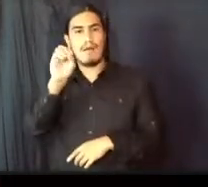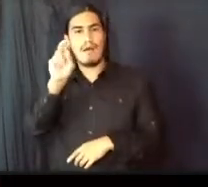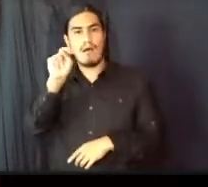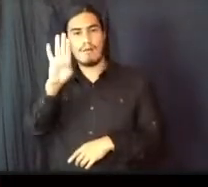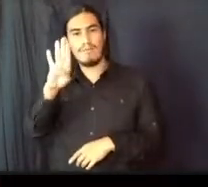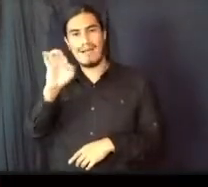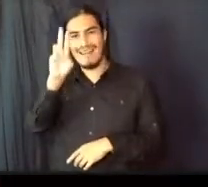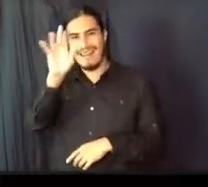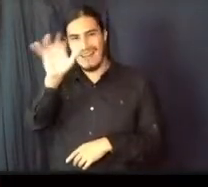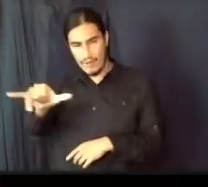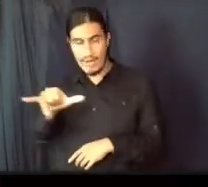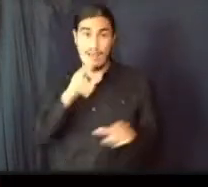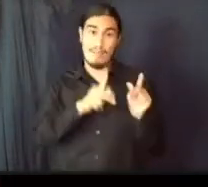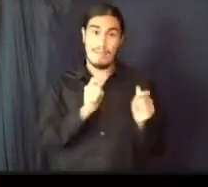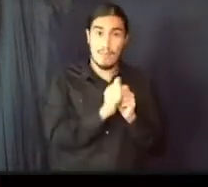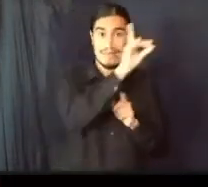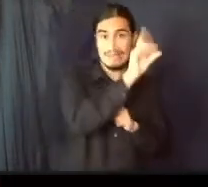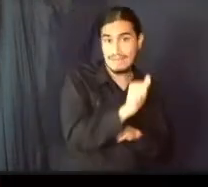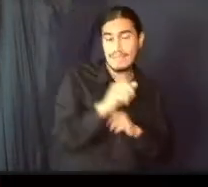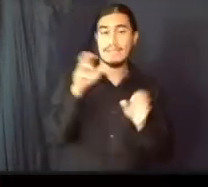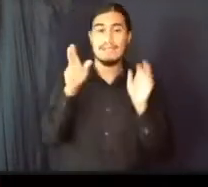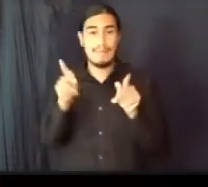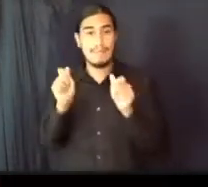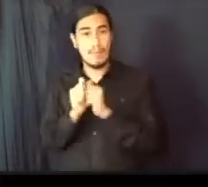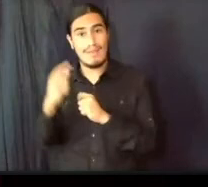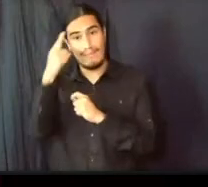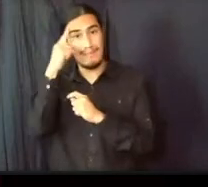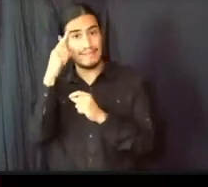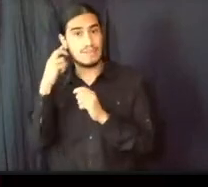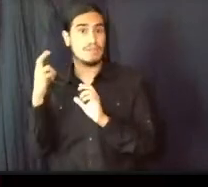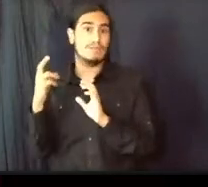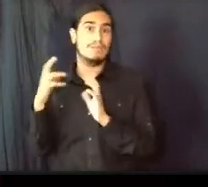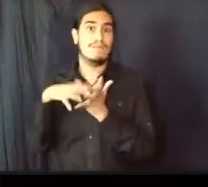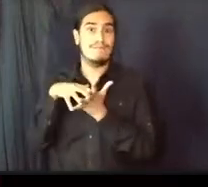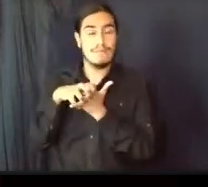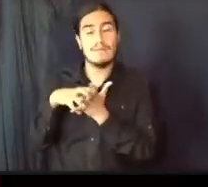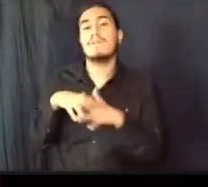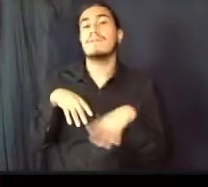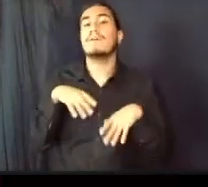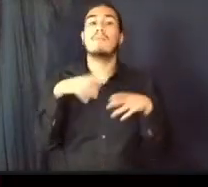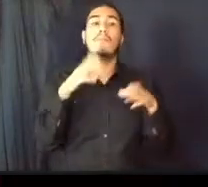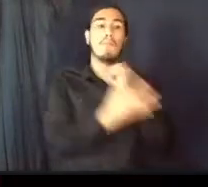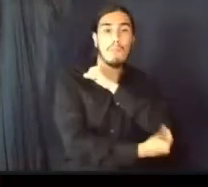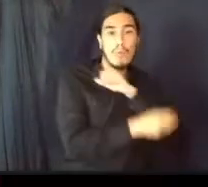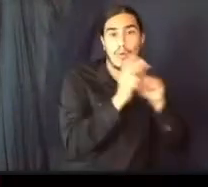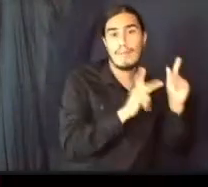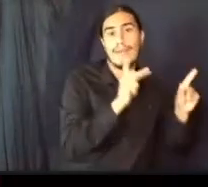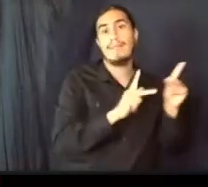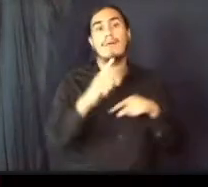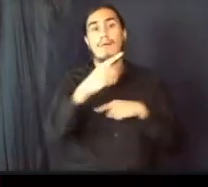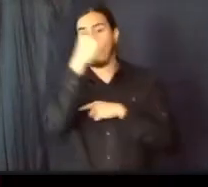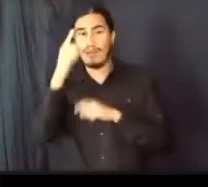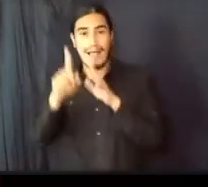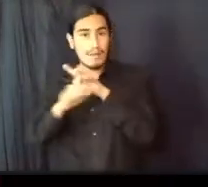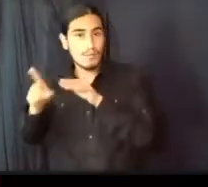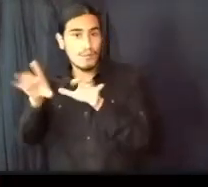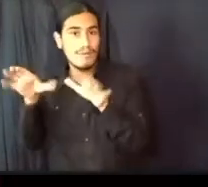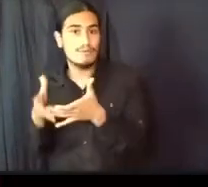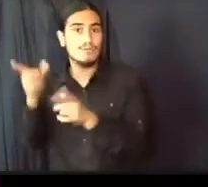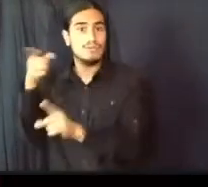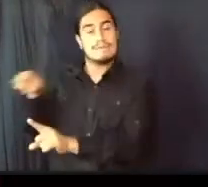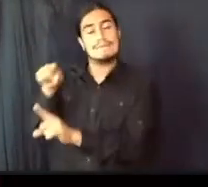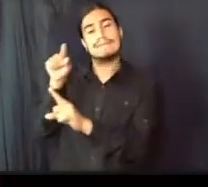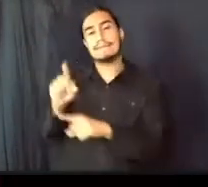disabilities and mental vulnerabilities, working class and poor people, Black people rendered refugees and asylum seekers, illegalized